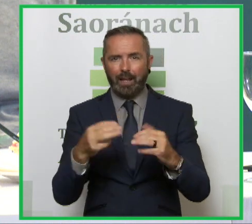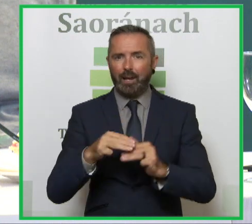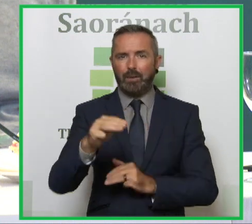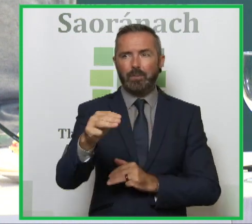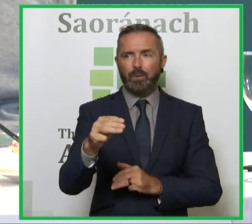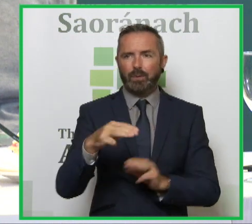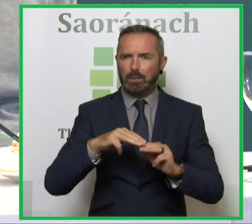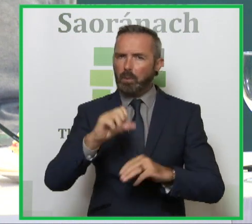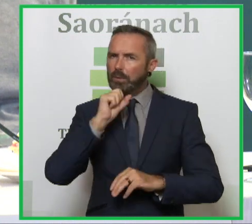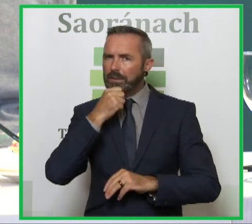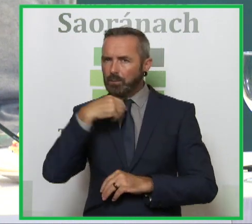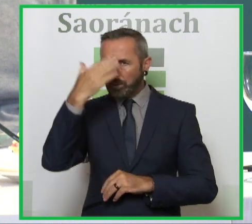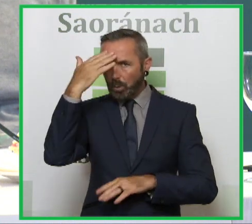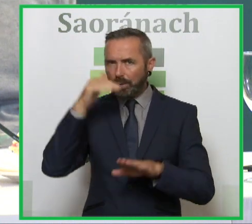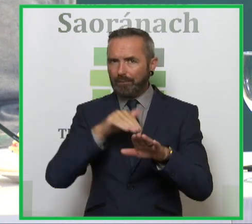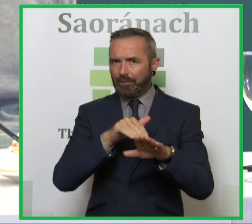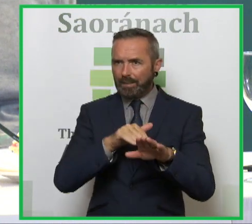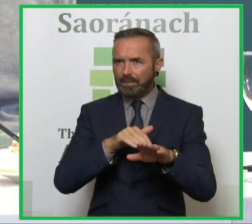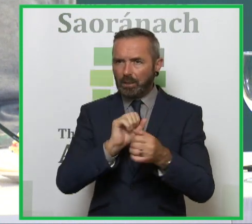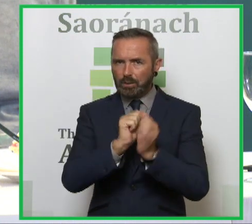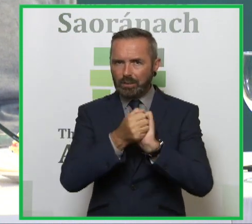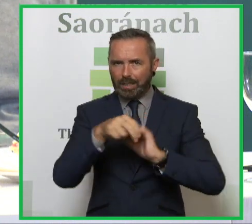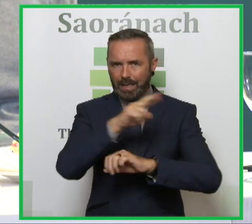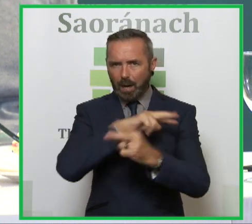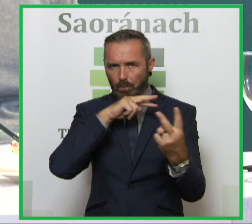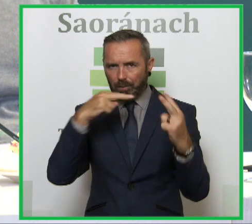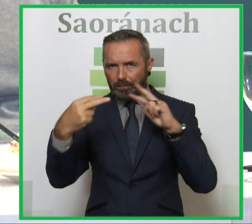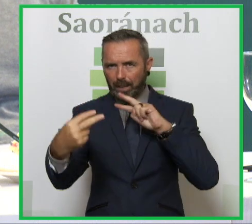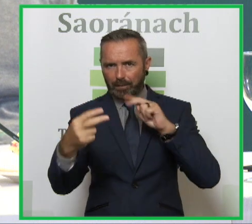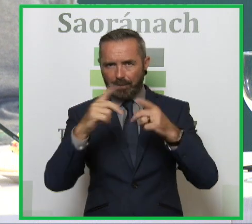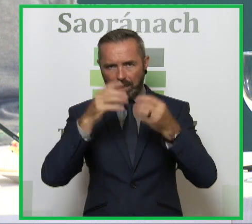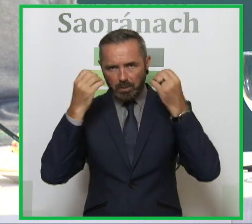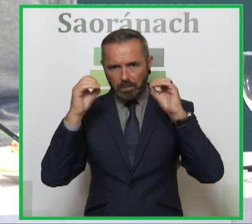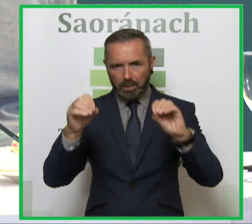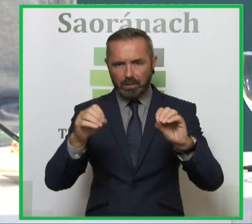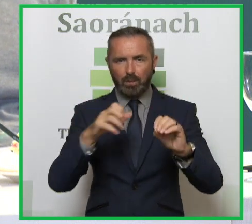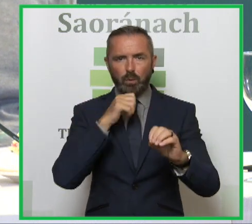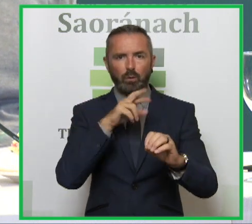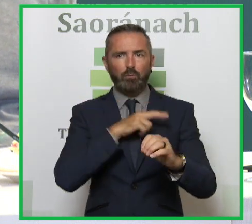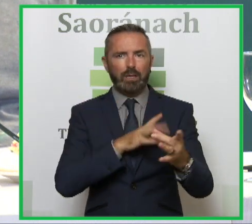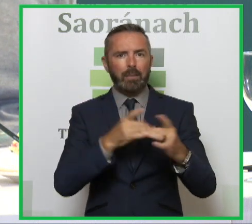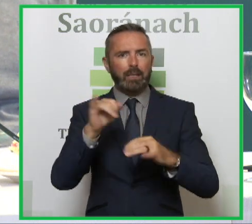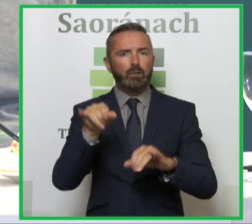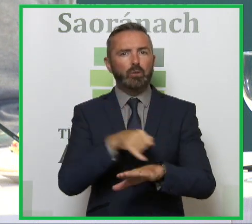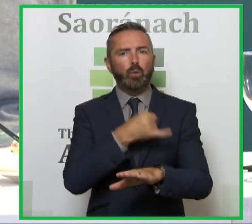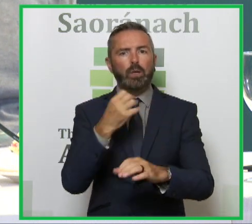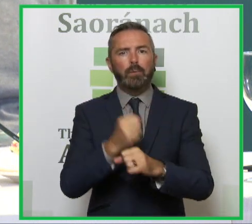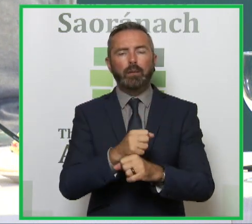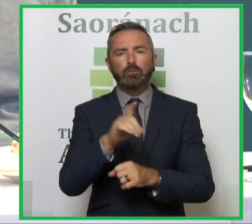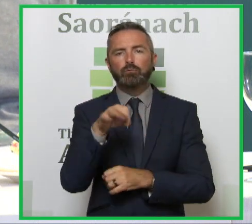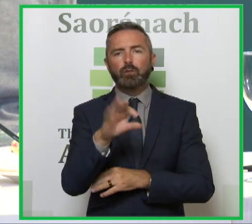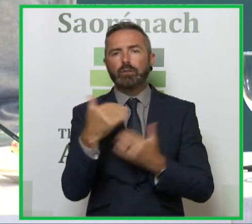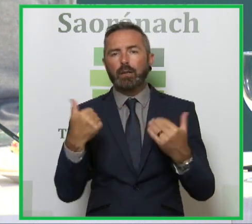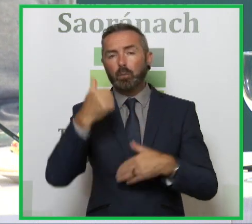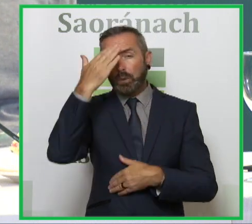lesson on the effects of drugs, it has changed all of our opinions and we don't sit in the class and laugh and snicker about it. We know